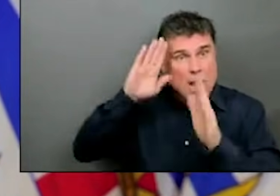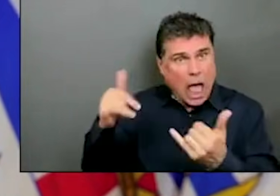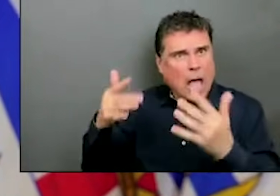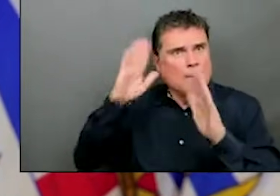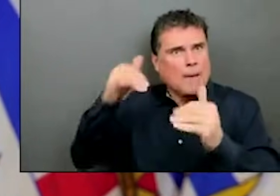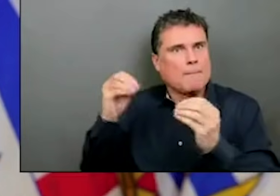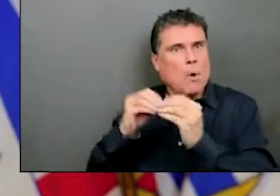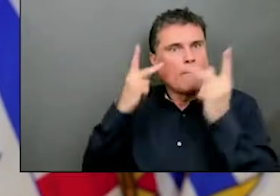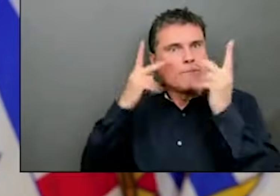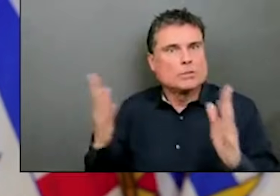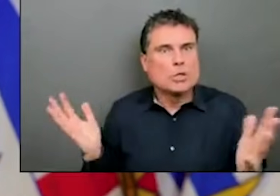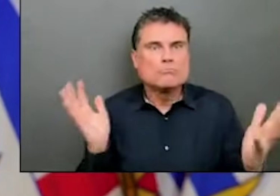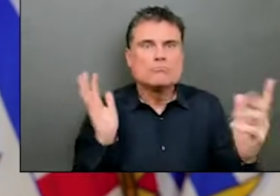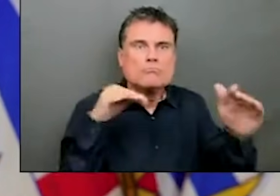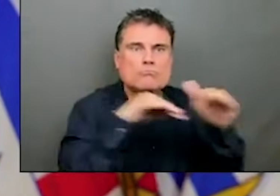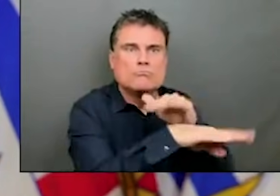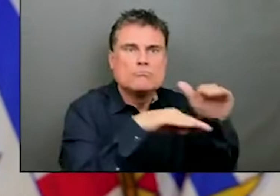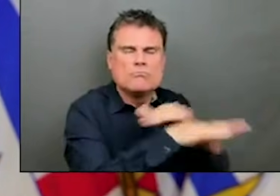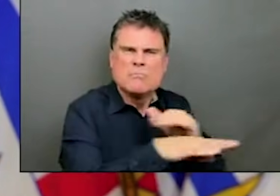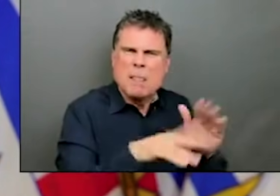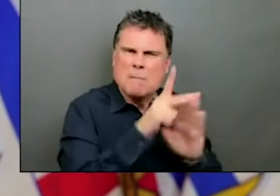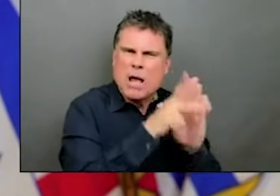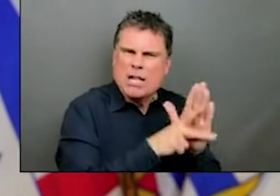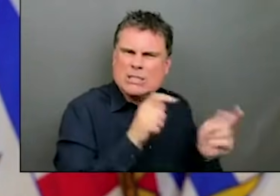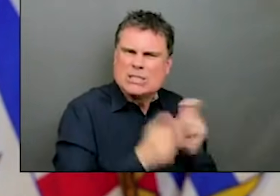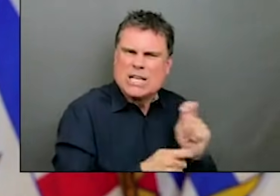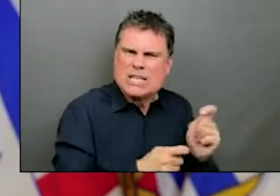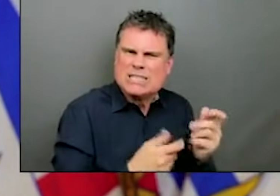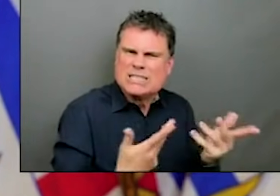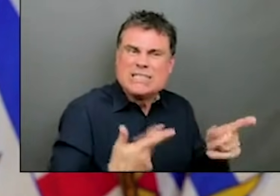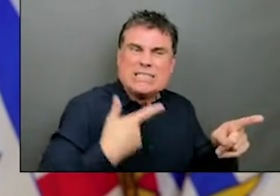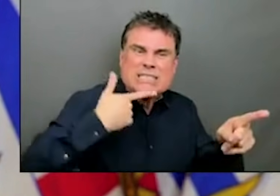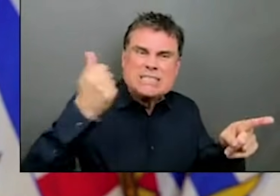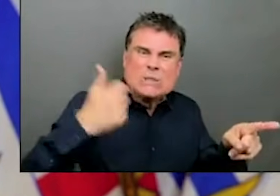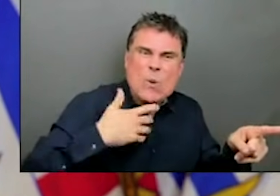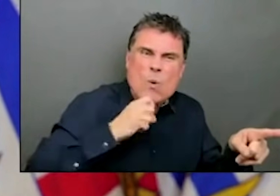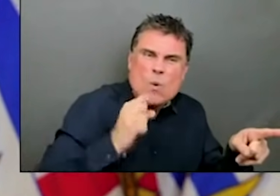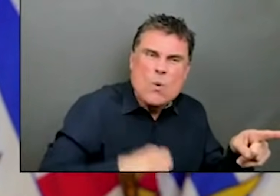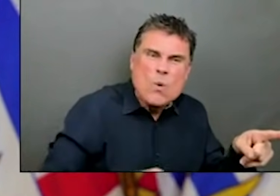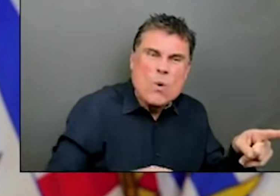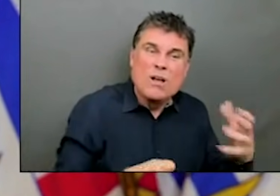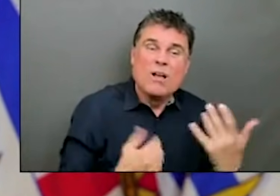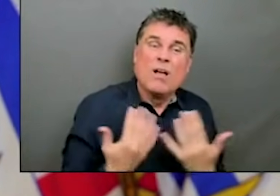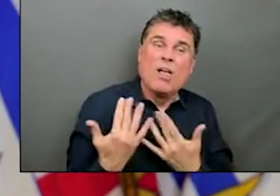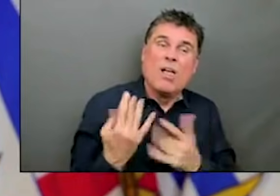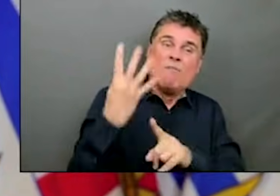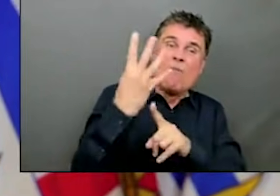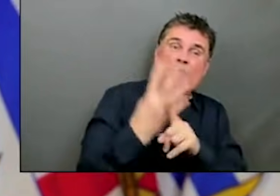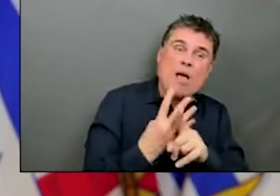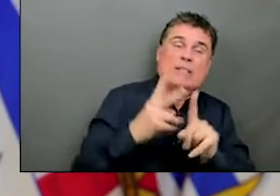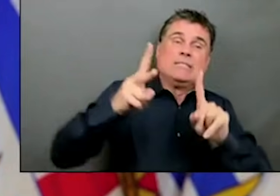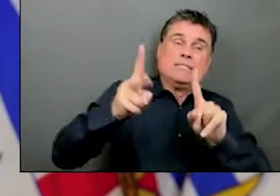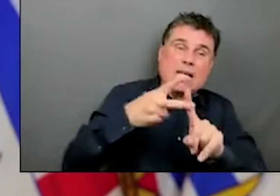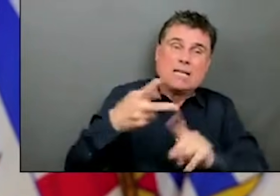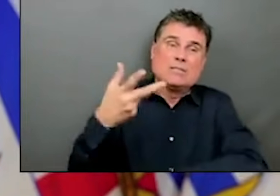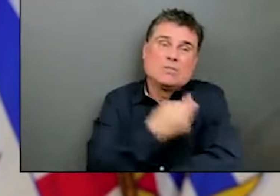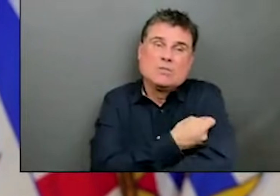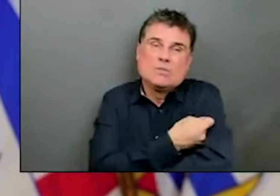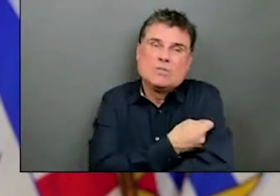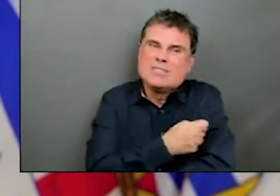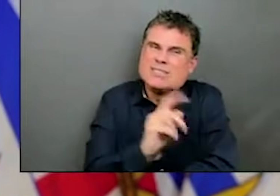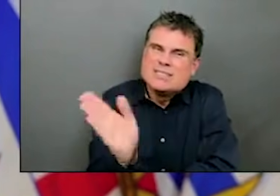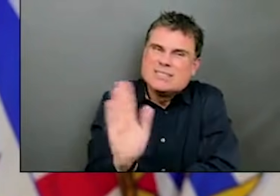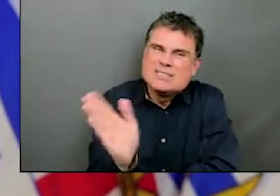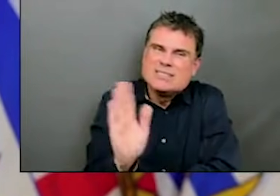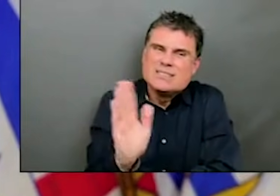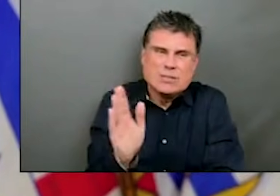not revise the policy for the very elderly so that they don't have to wait 4 months for the booster, just in case the study is, in fact, pointing to a